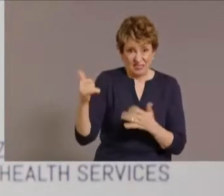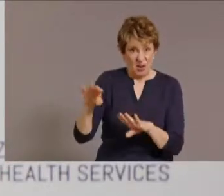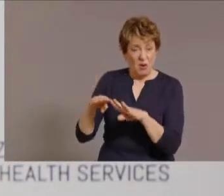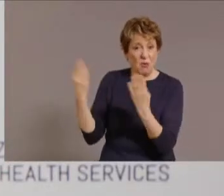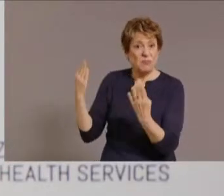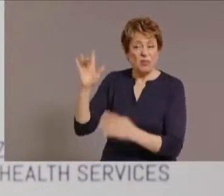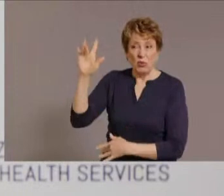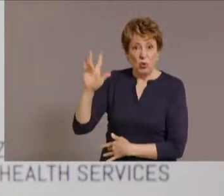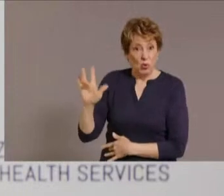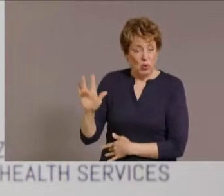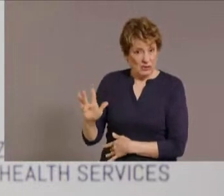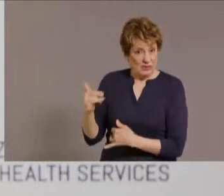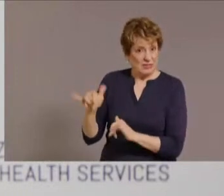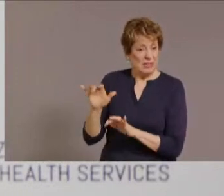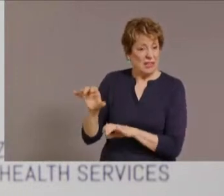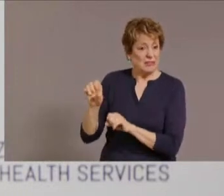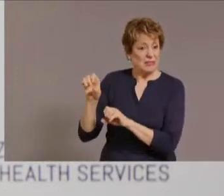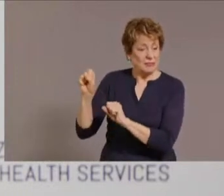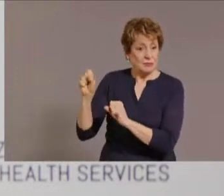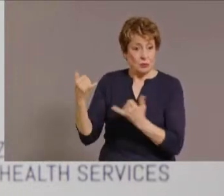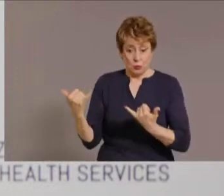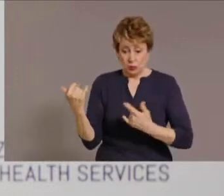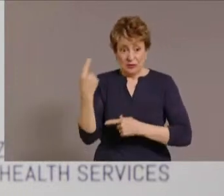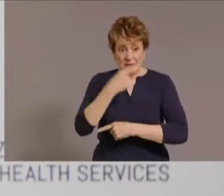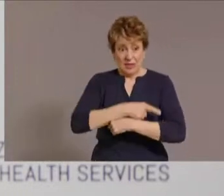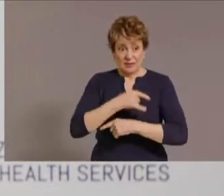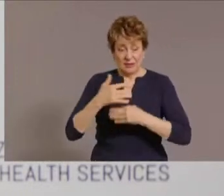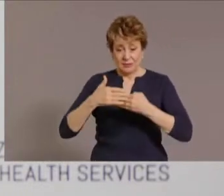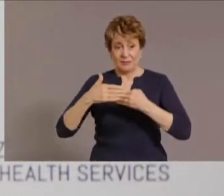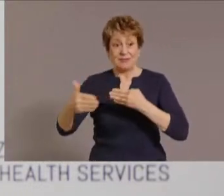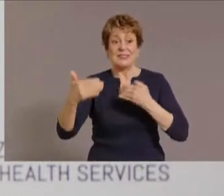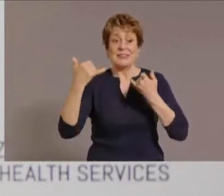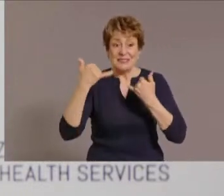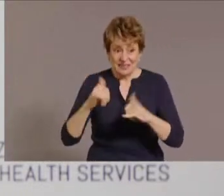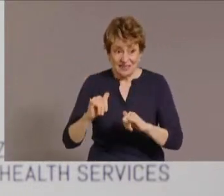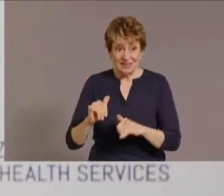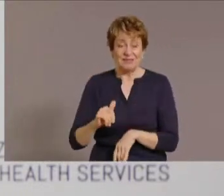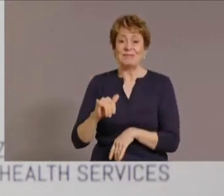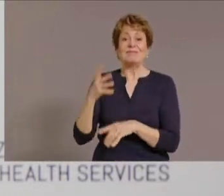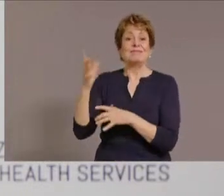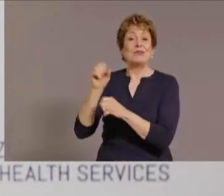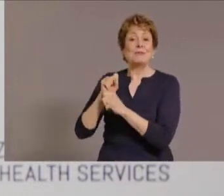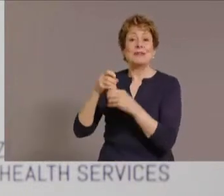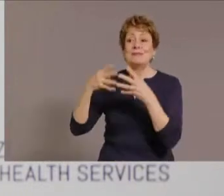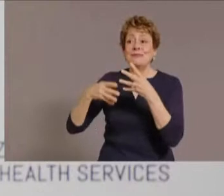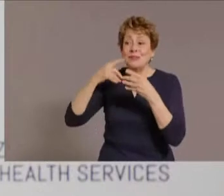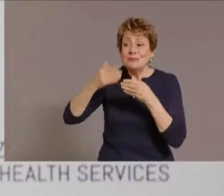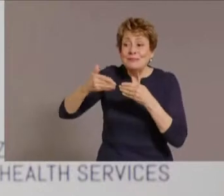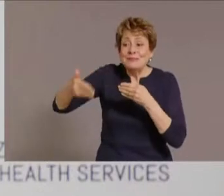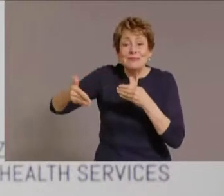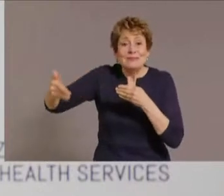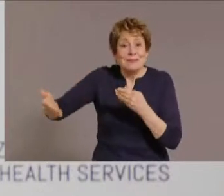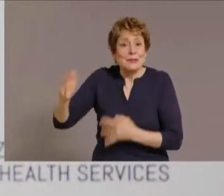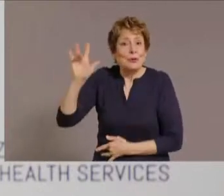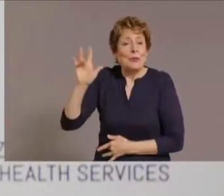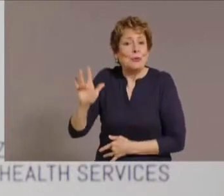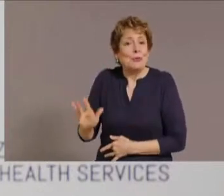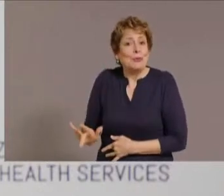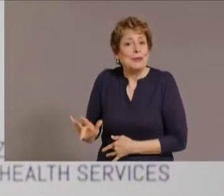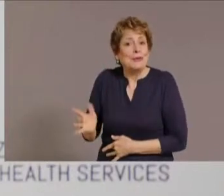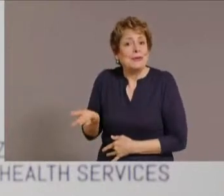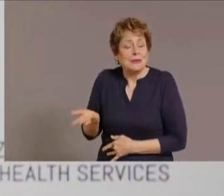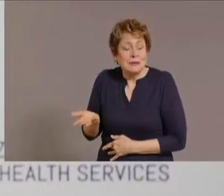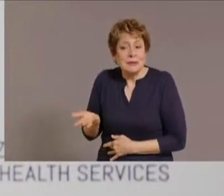Monday through next Sunday. So yeah, we still had unfilled appointments available. Quick follow-up. If you continue having so many